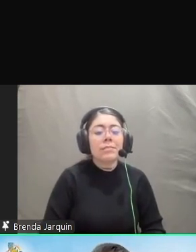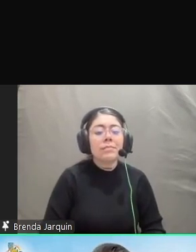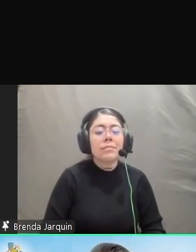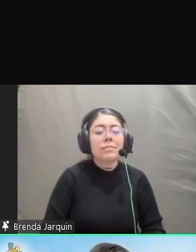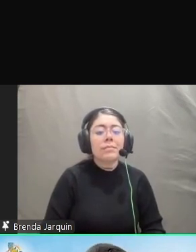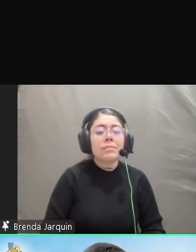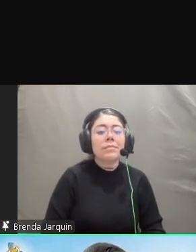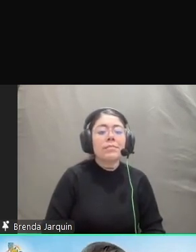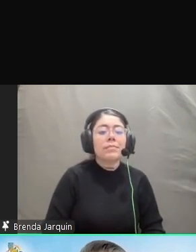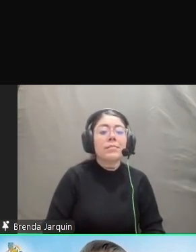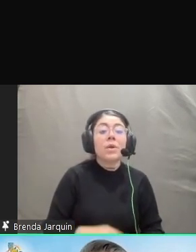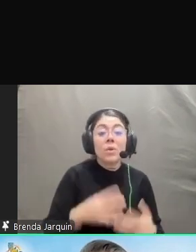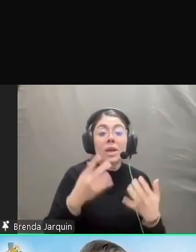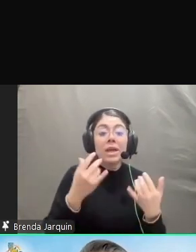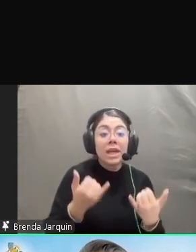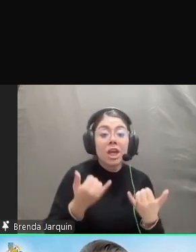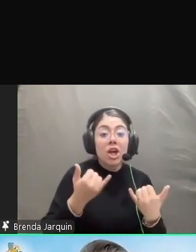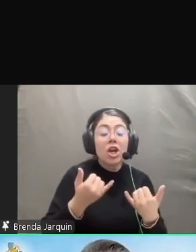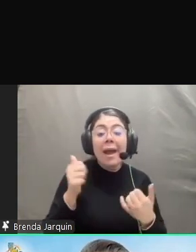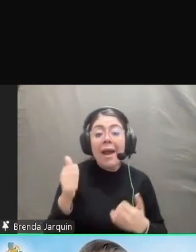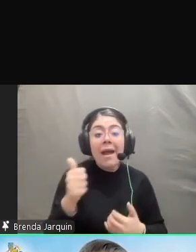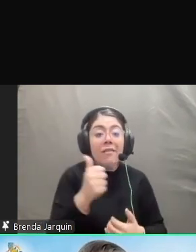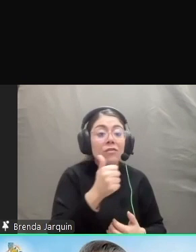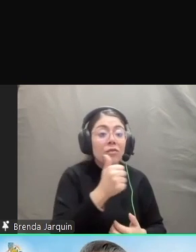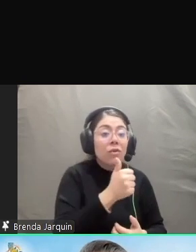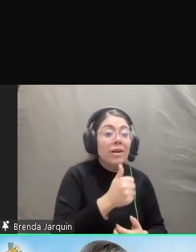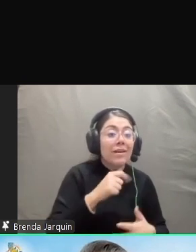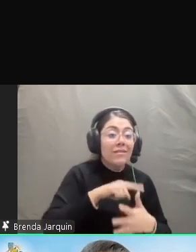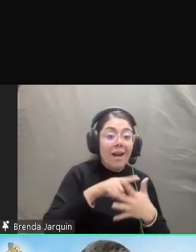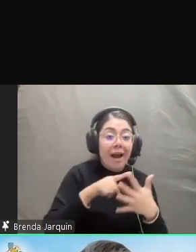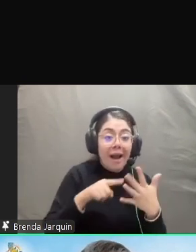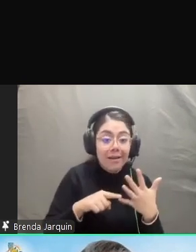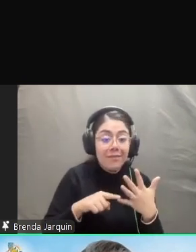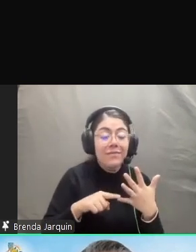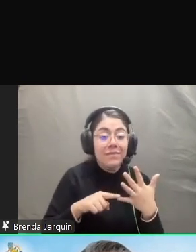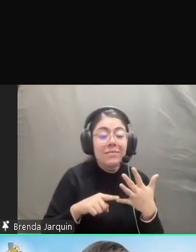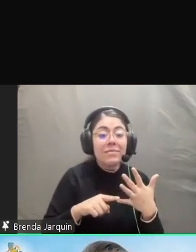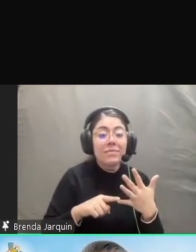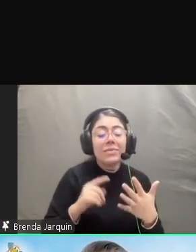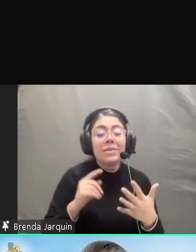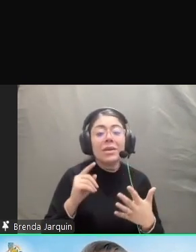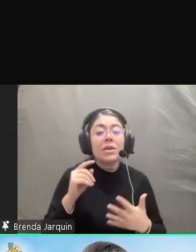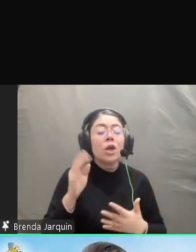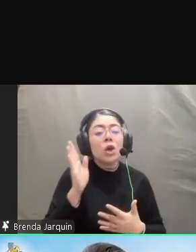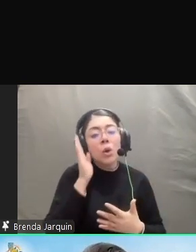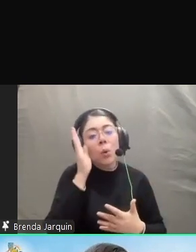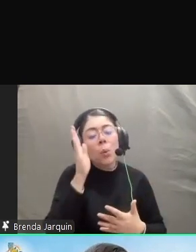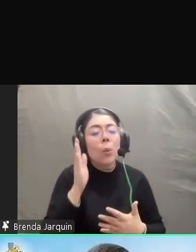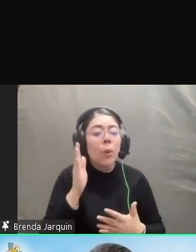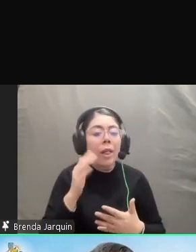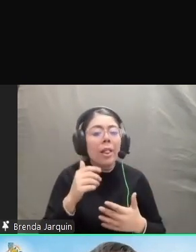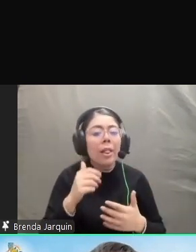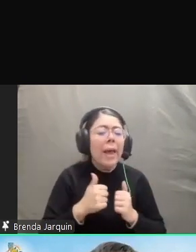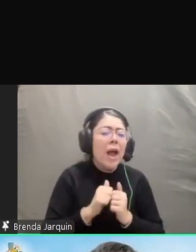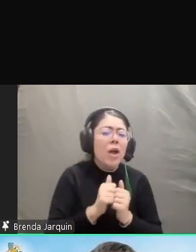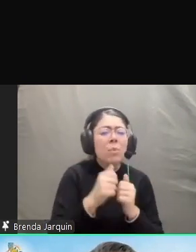and sequential conversations on number 1, how to deciding why to collaborate.